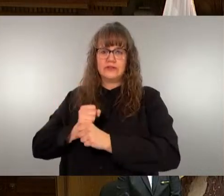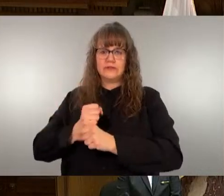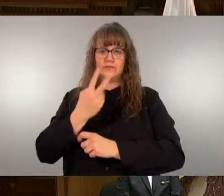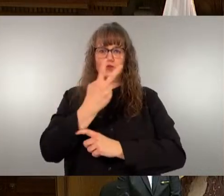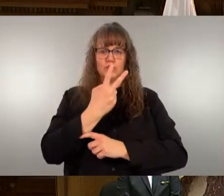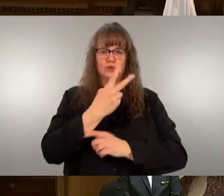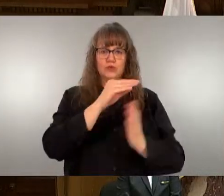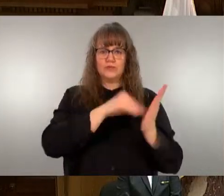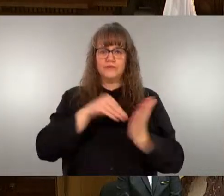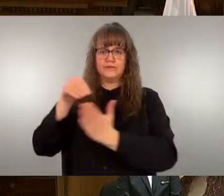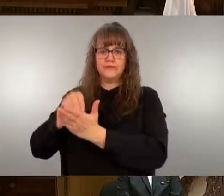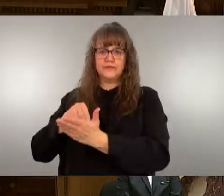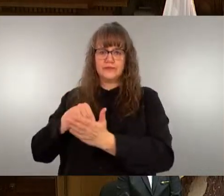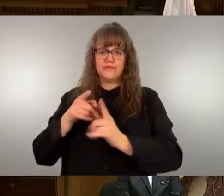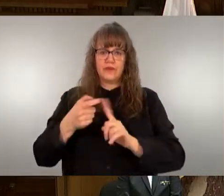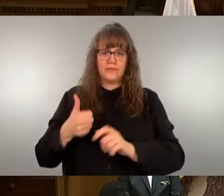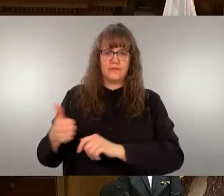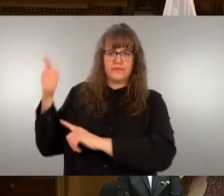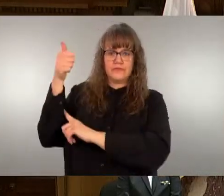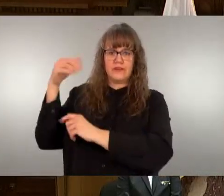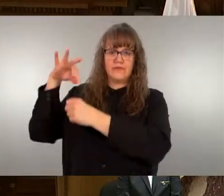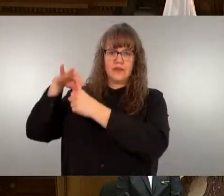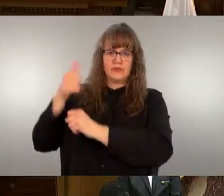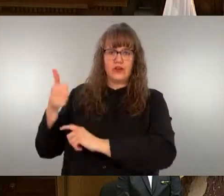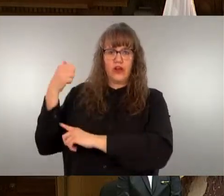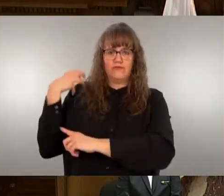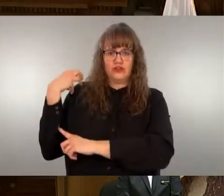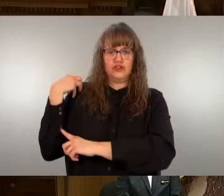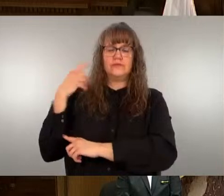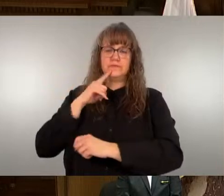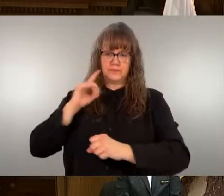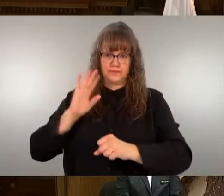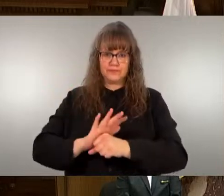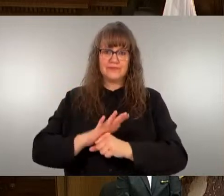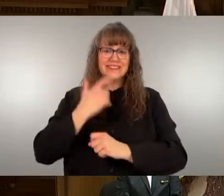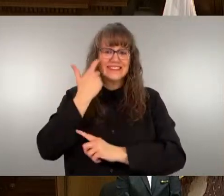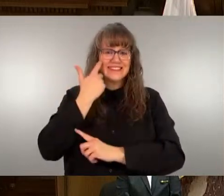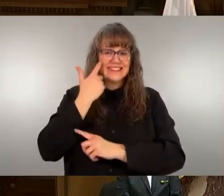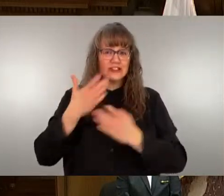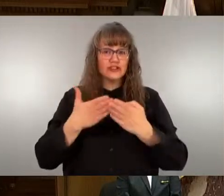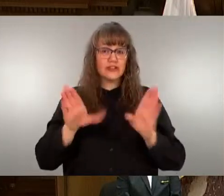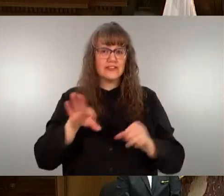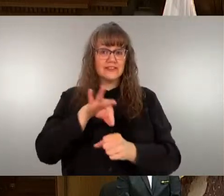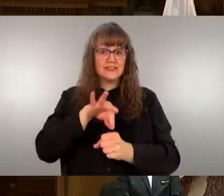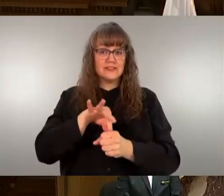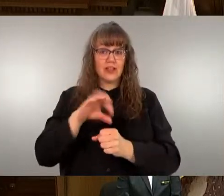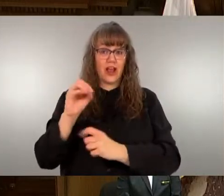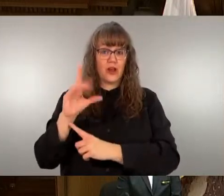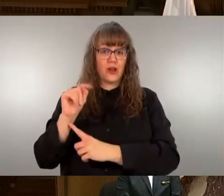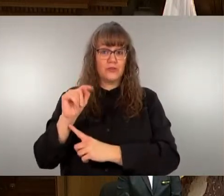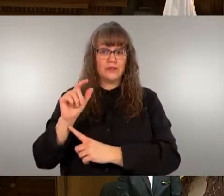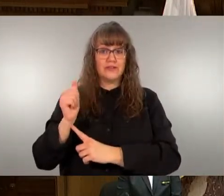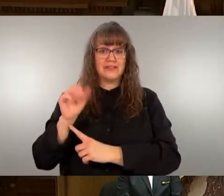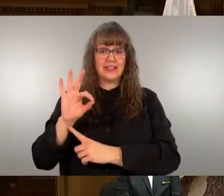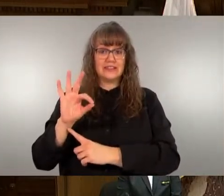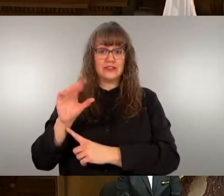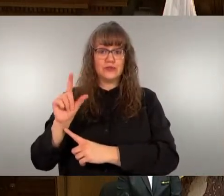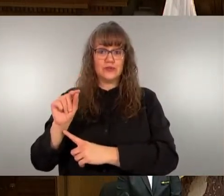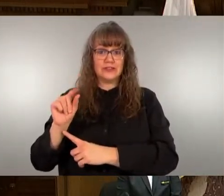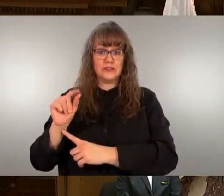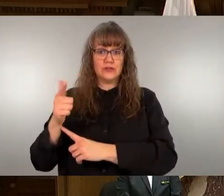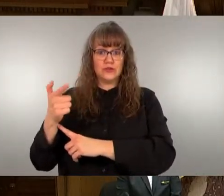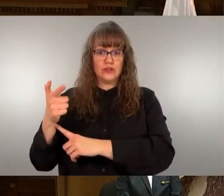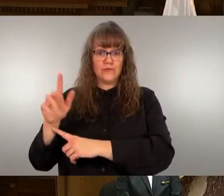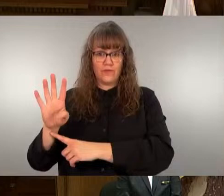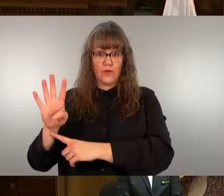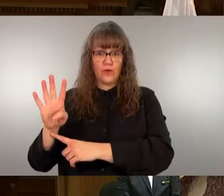the results of the general election held October 19th, 2024. The first letter, dated